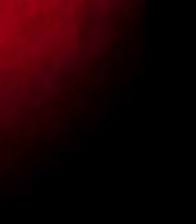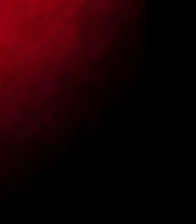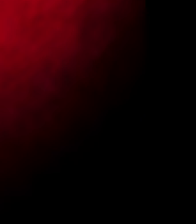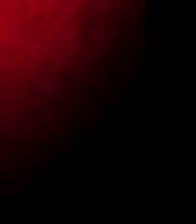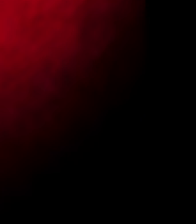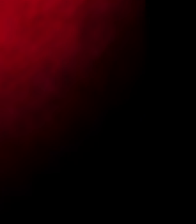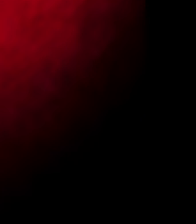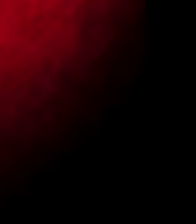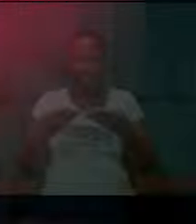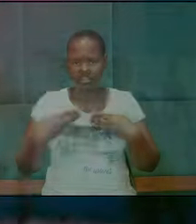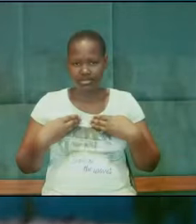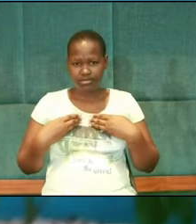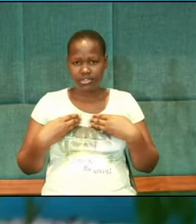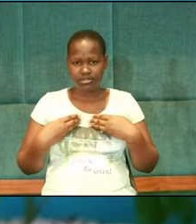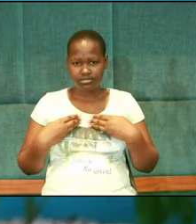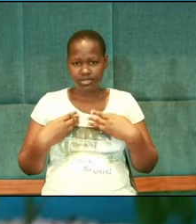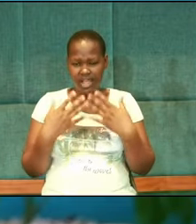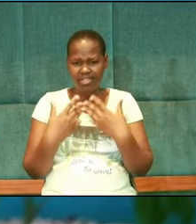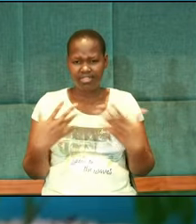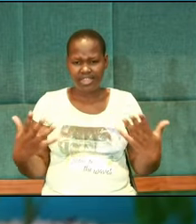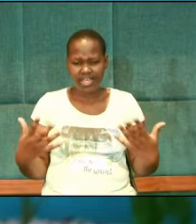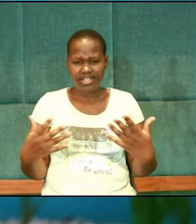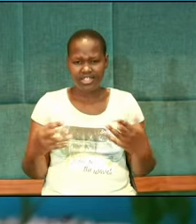there things you have already accepted?